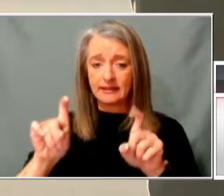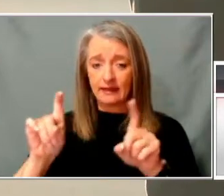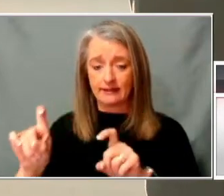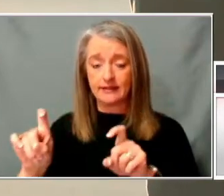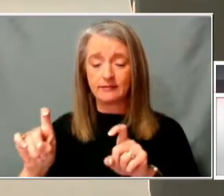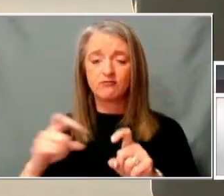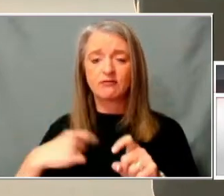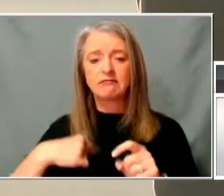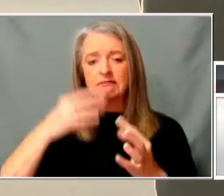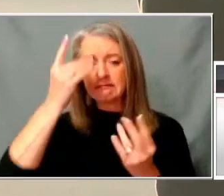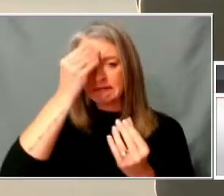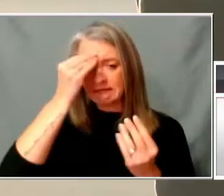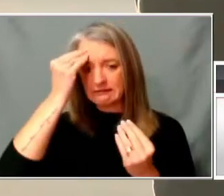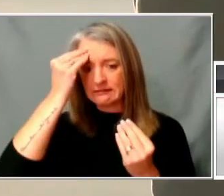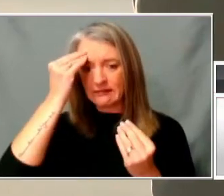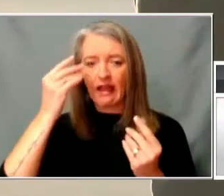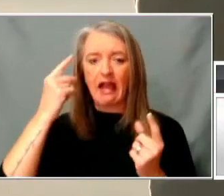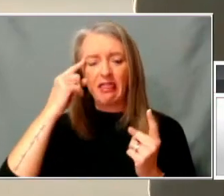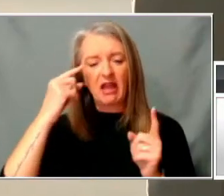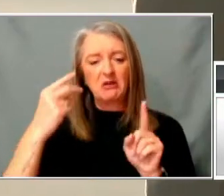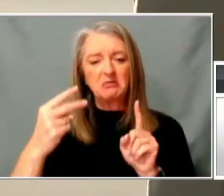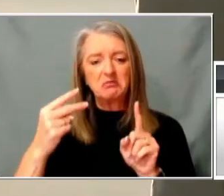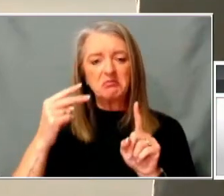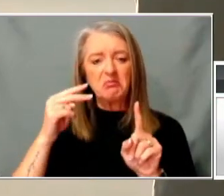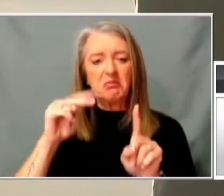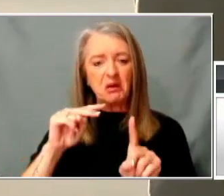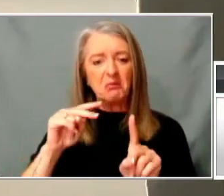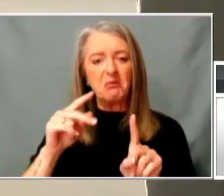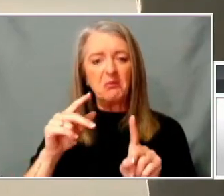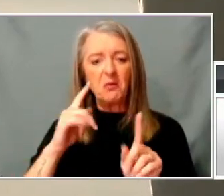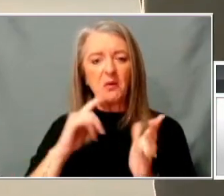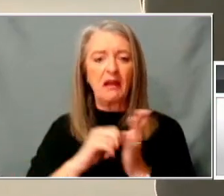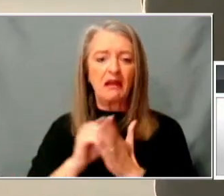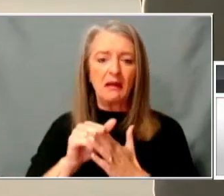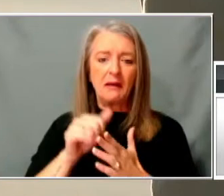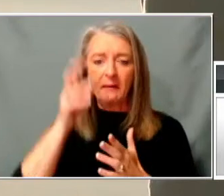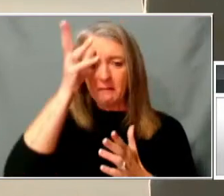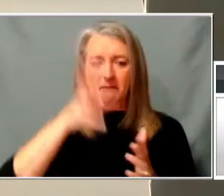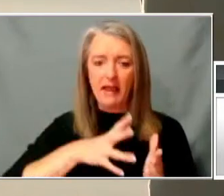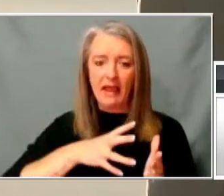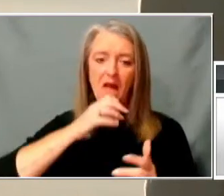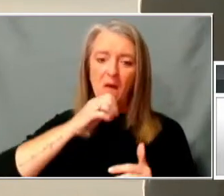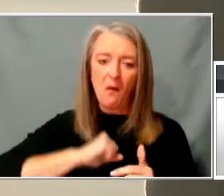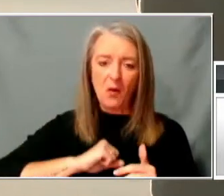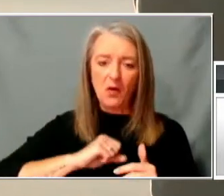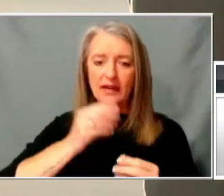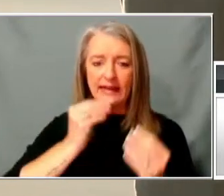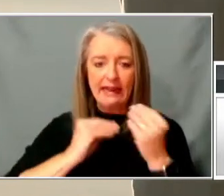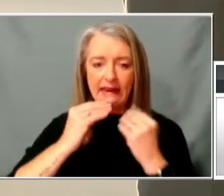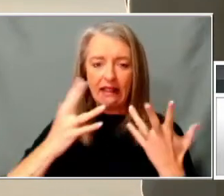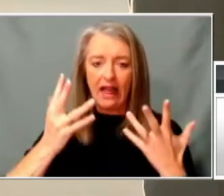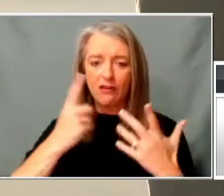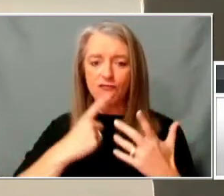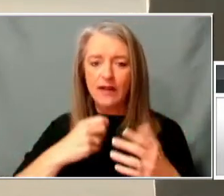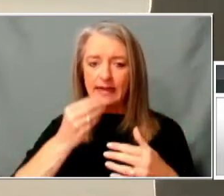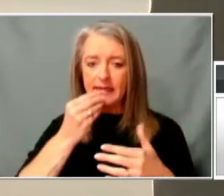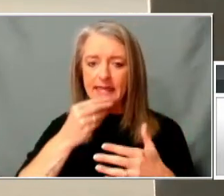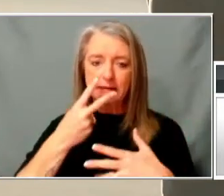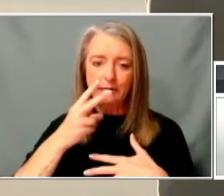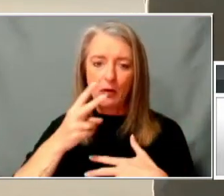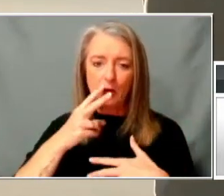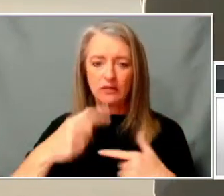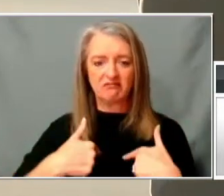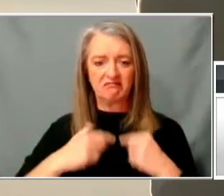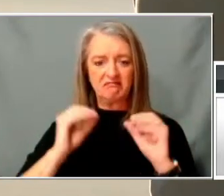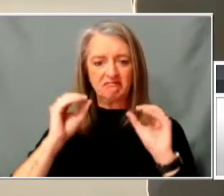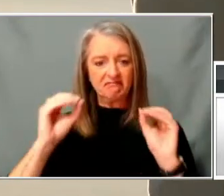a stereotypical view of what a colon cancer patient was, you know, male, older, ate lots of red meat, smoked, and I was none of those